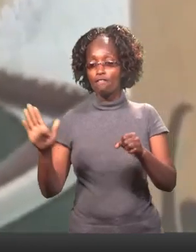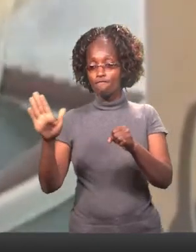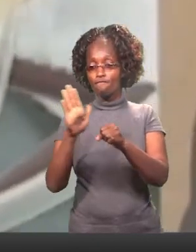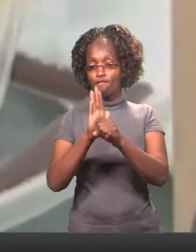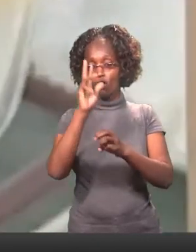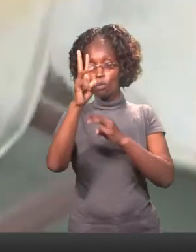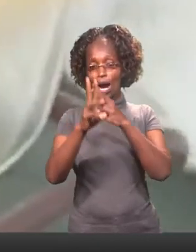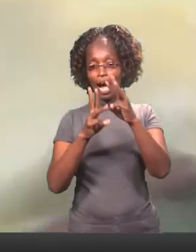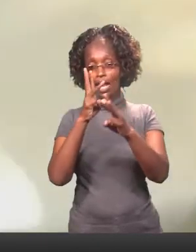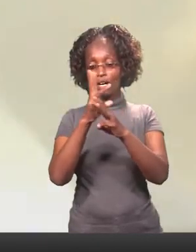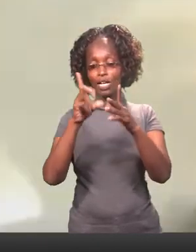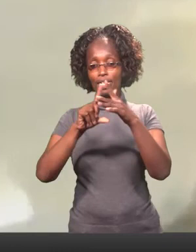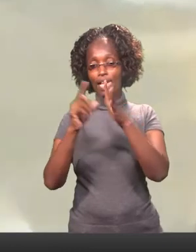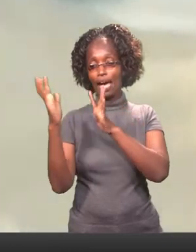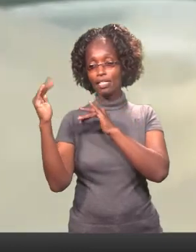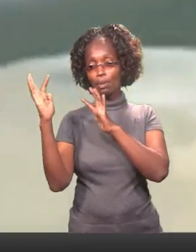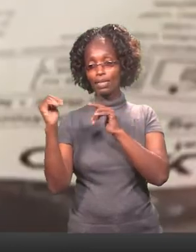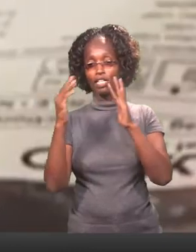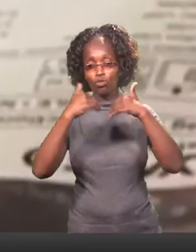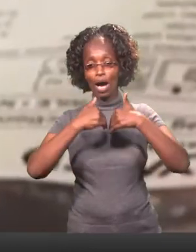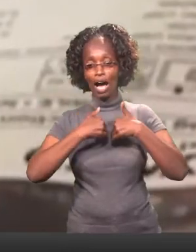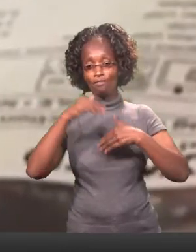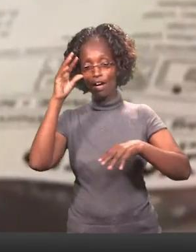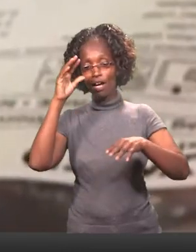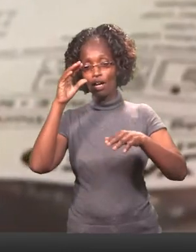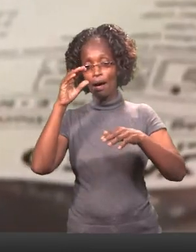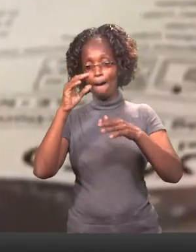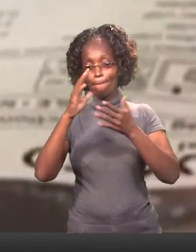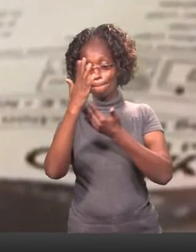Dunia yote ikitarajiwa kuanza wiki ya utoaji damu au blood donation tarehe